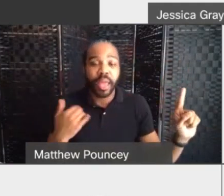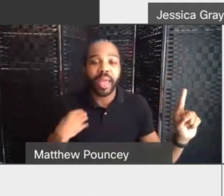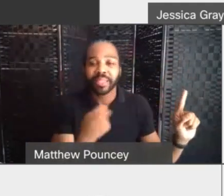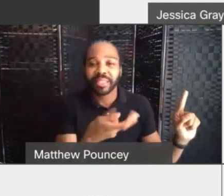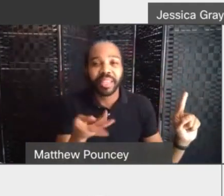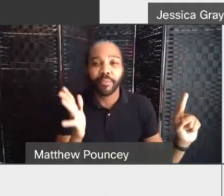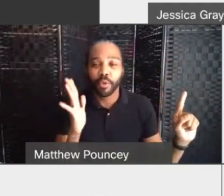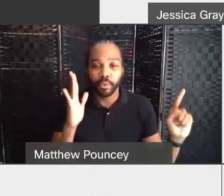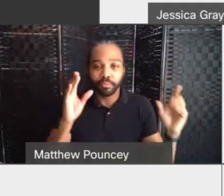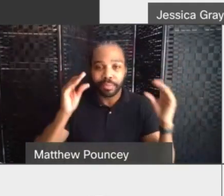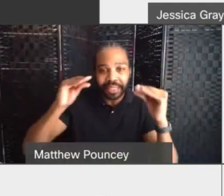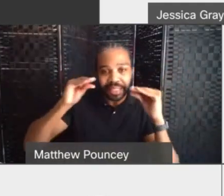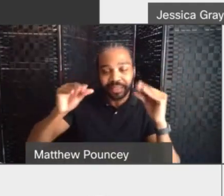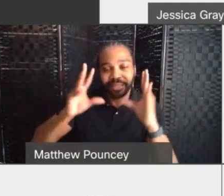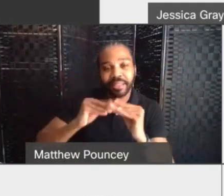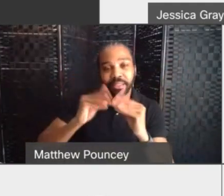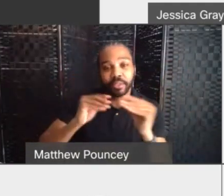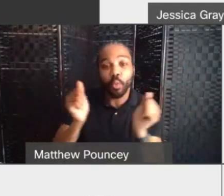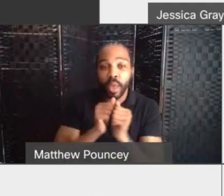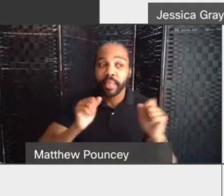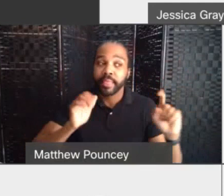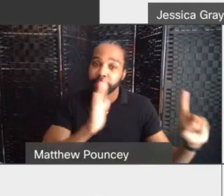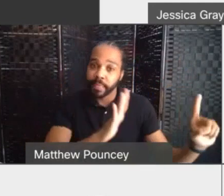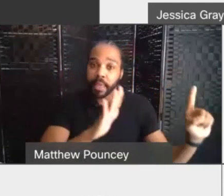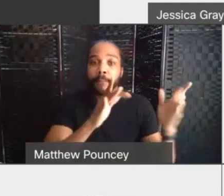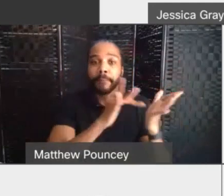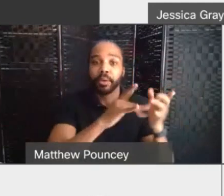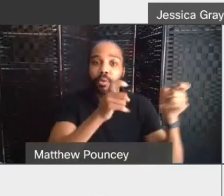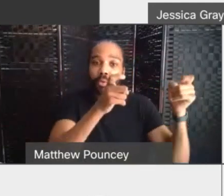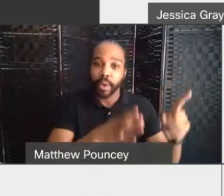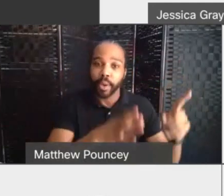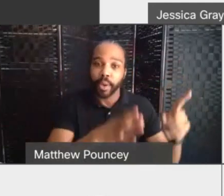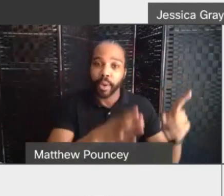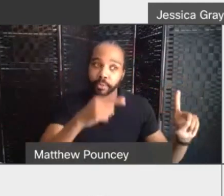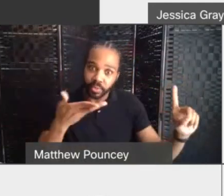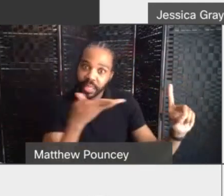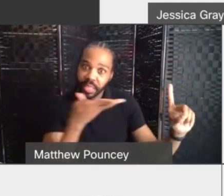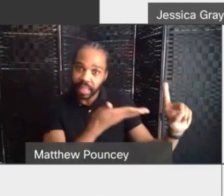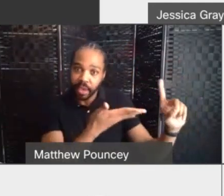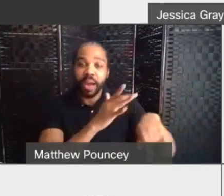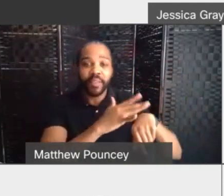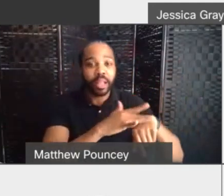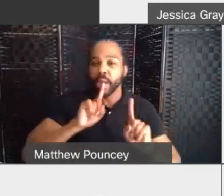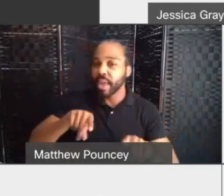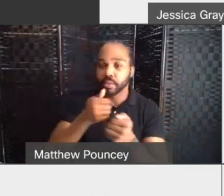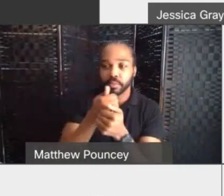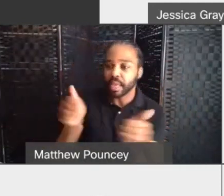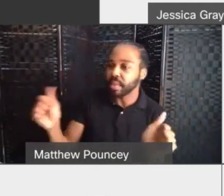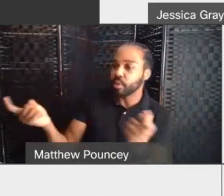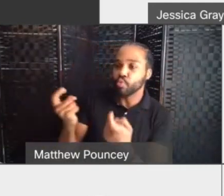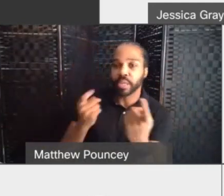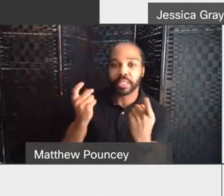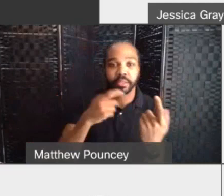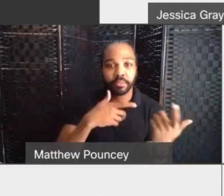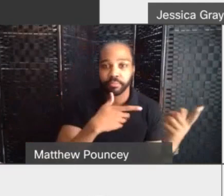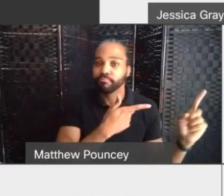education sessions with their medical director, who was there and available to answer all questions,